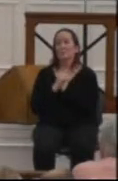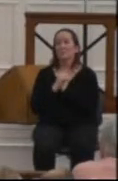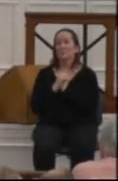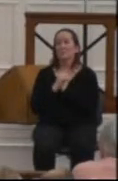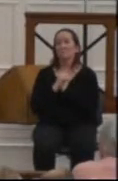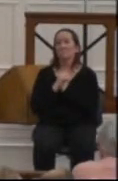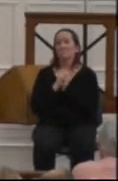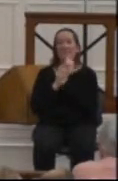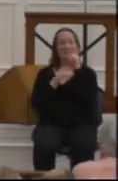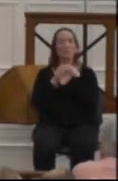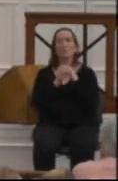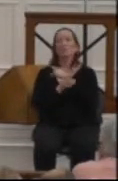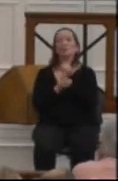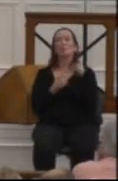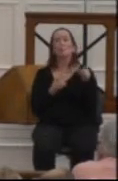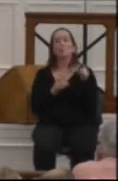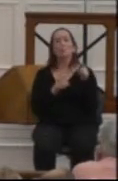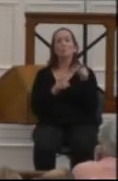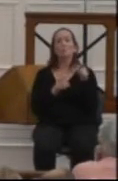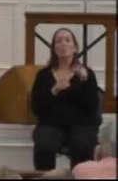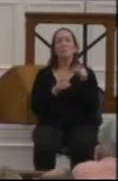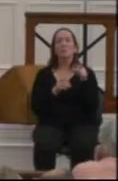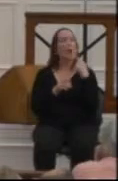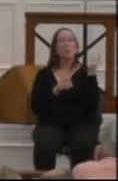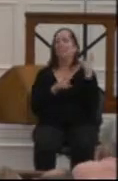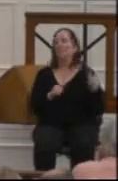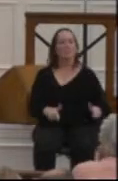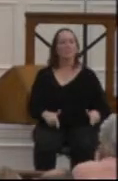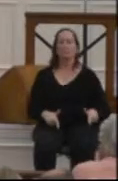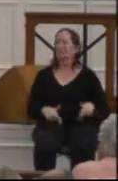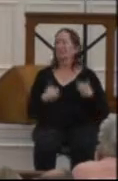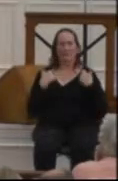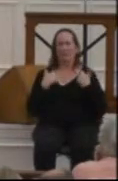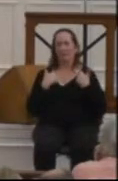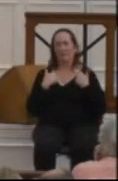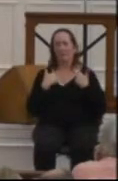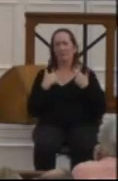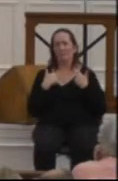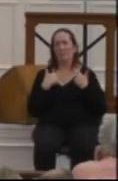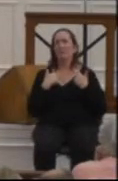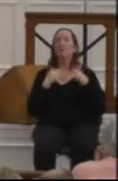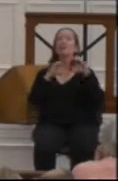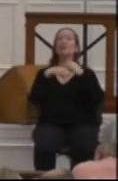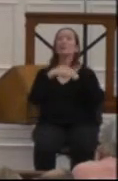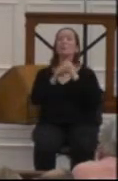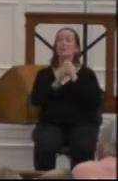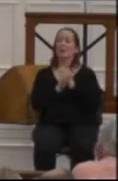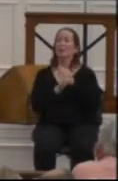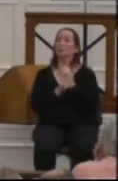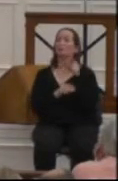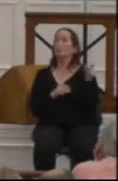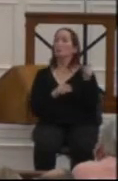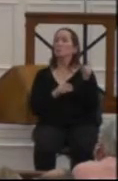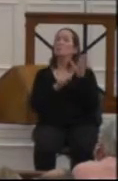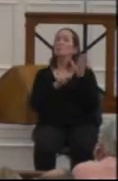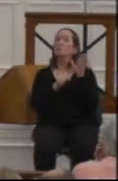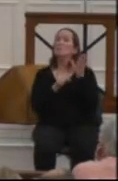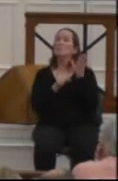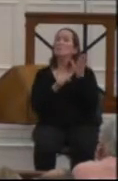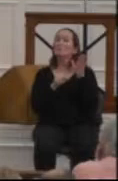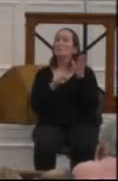He didn't create you just to live. He created you to fulfill a